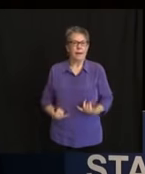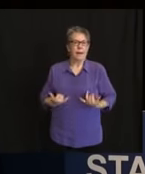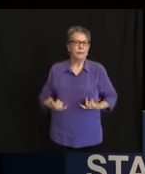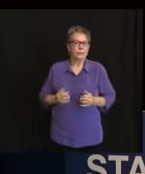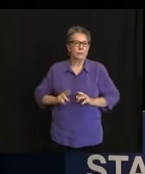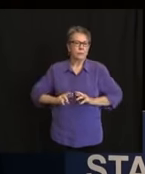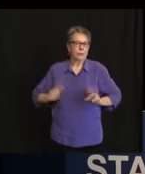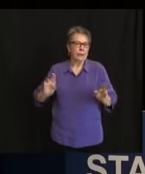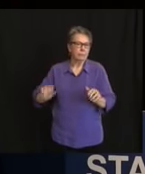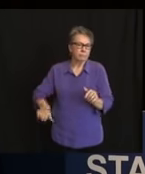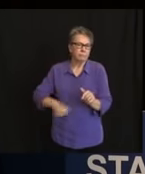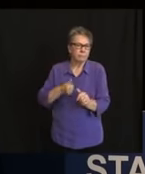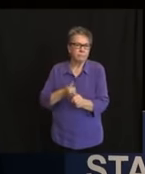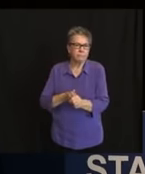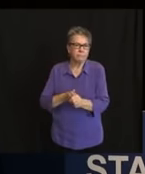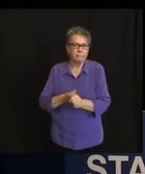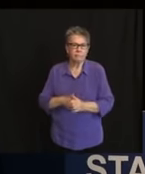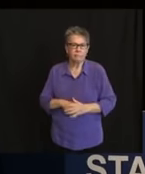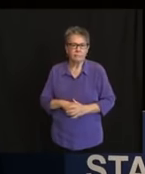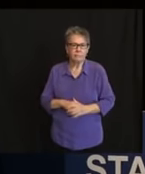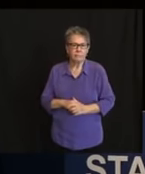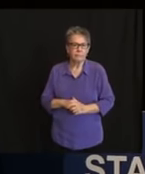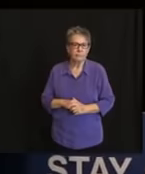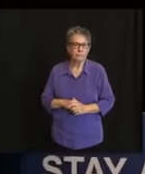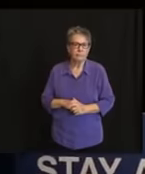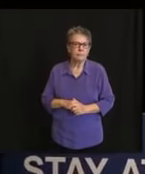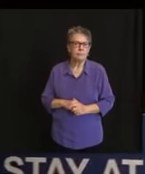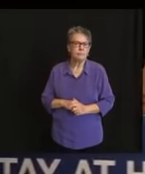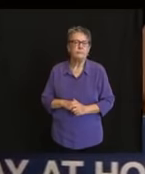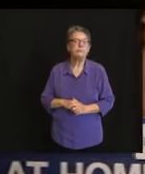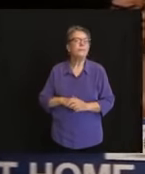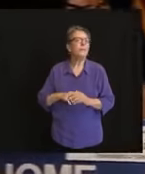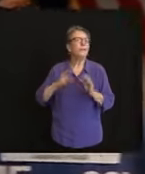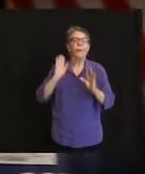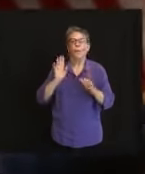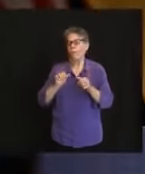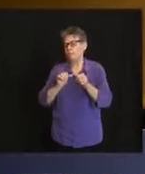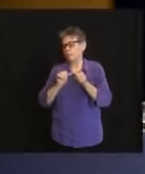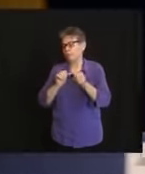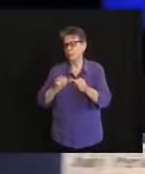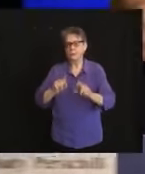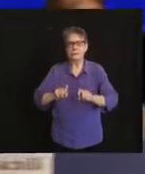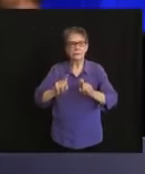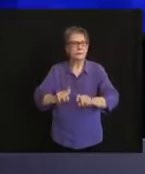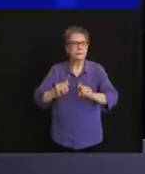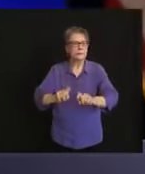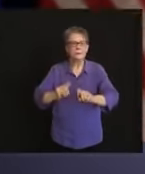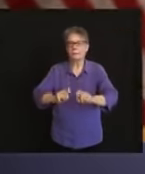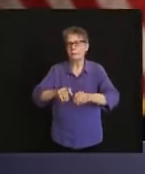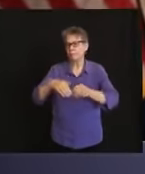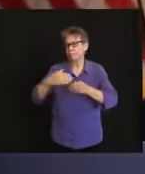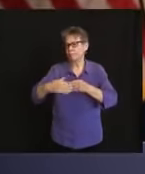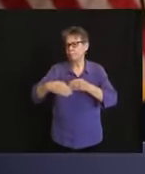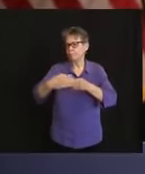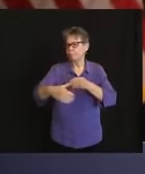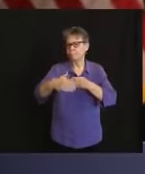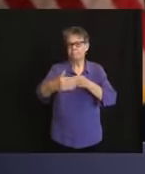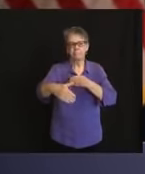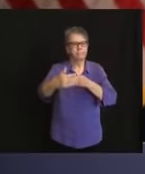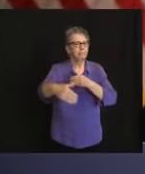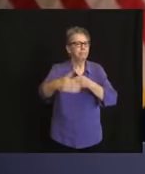that moving forward in the future as well. Thank you. You want to add anything, Judy? You're good. Dan Bryan just reminds me, but John, back to your